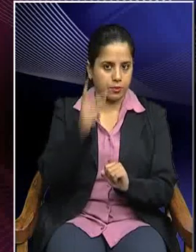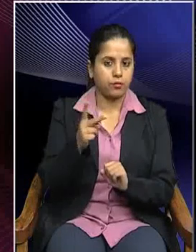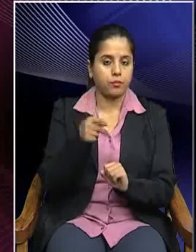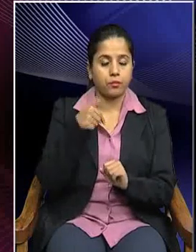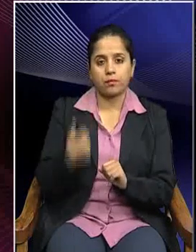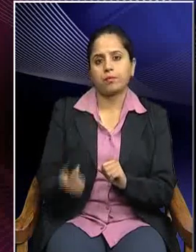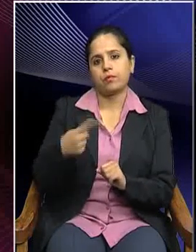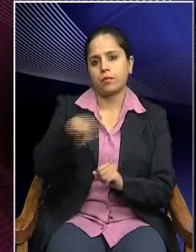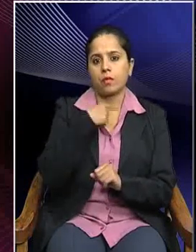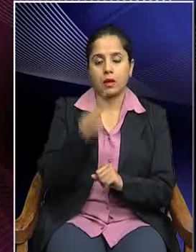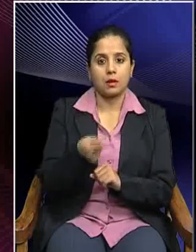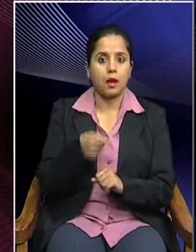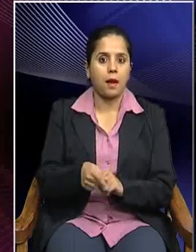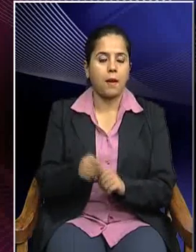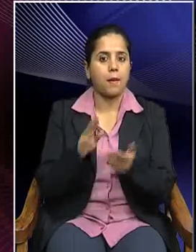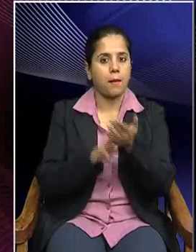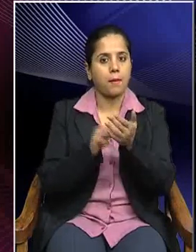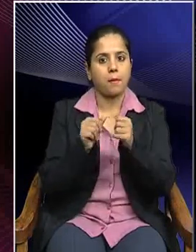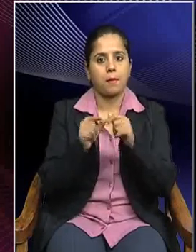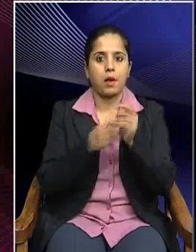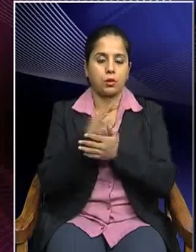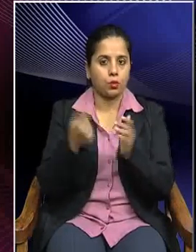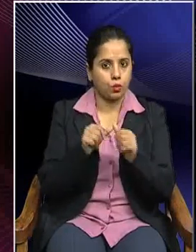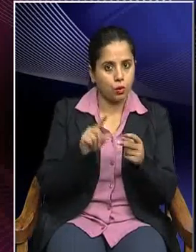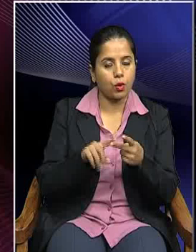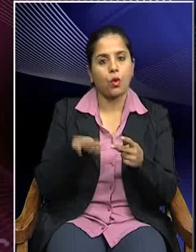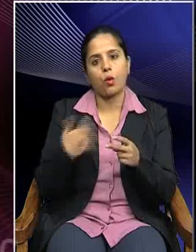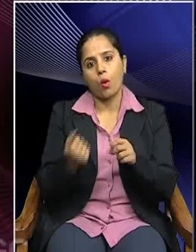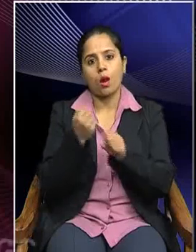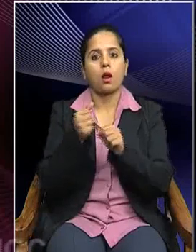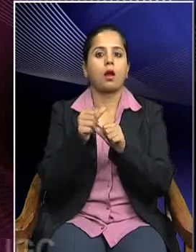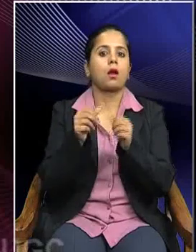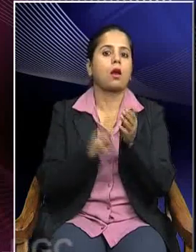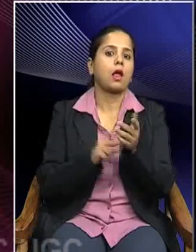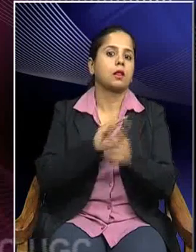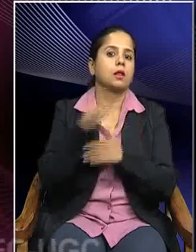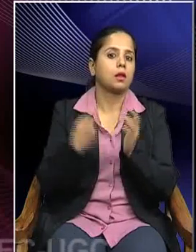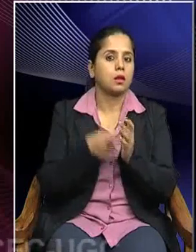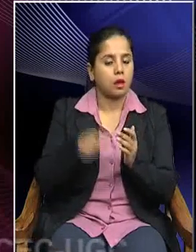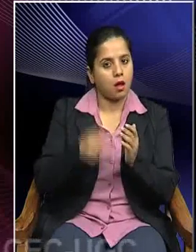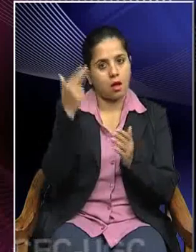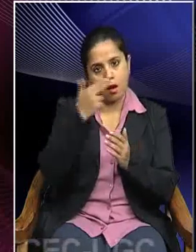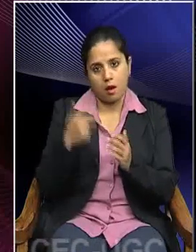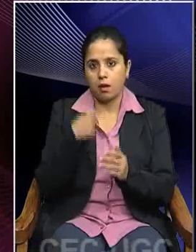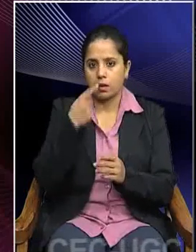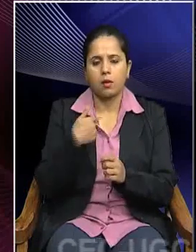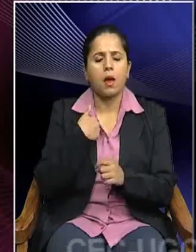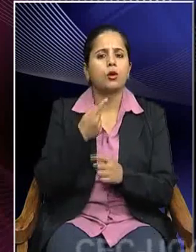we say Mathura art or when we say Gandhara art, for instance, we are talking of